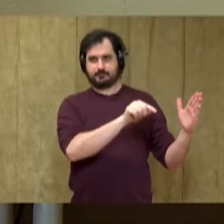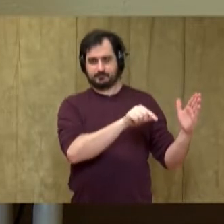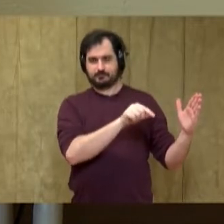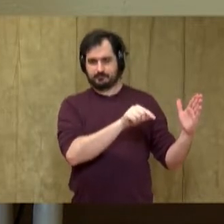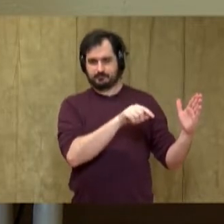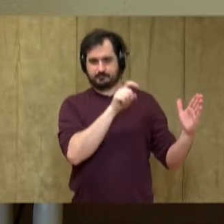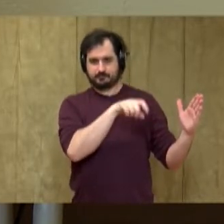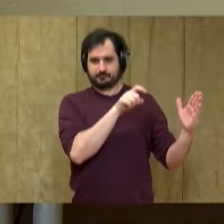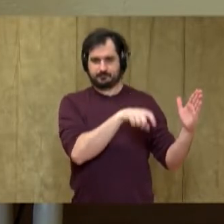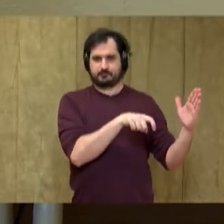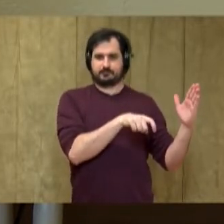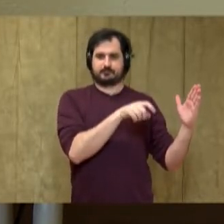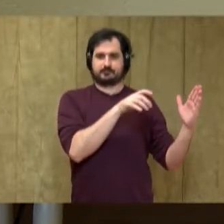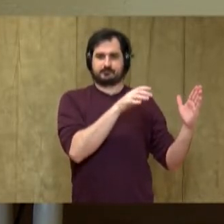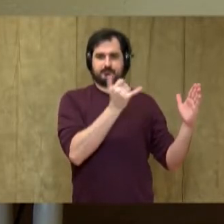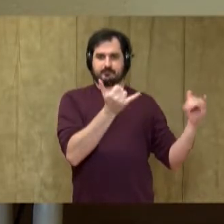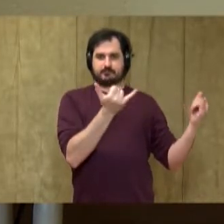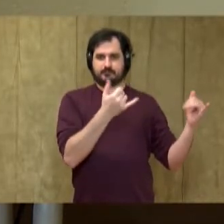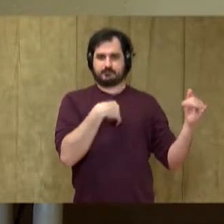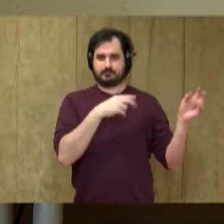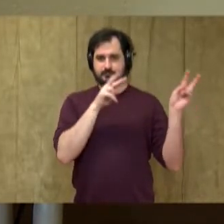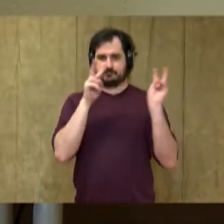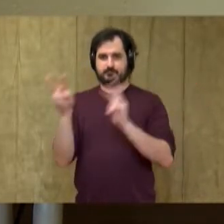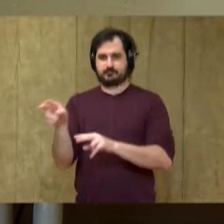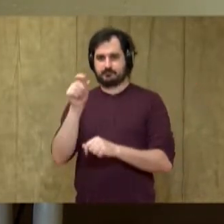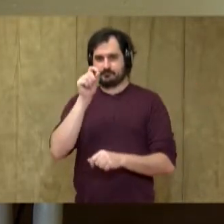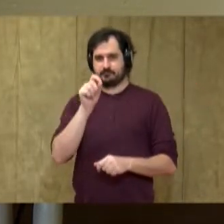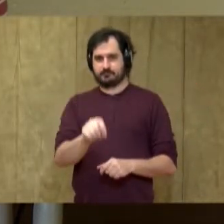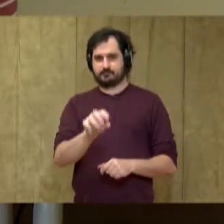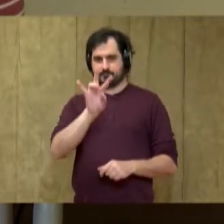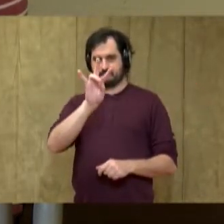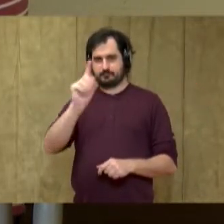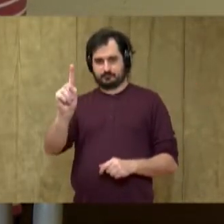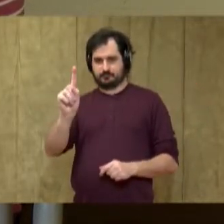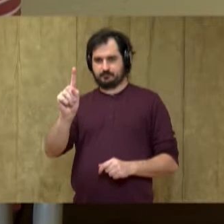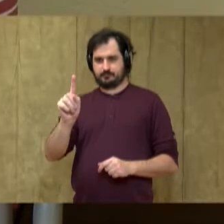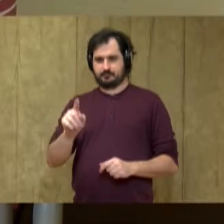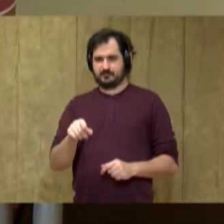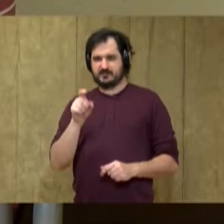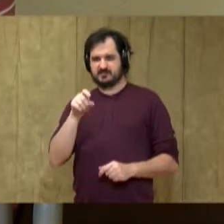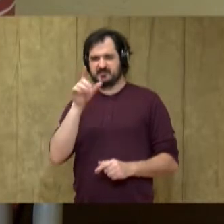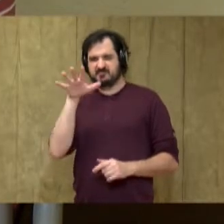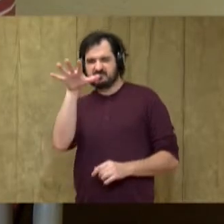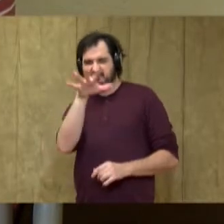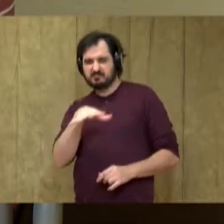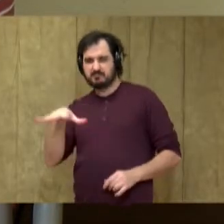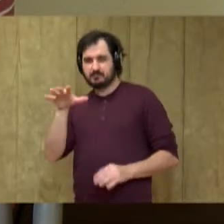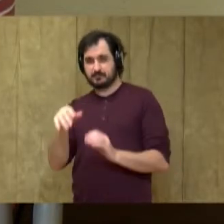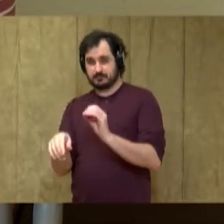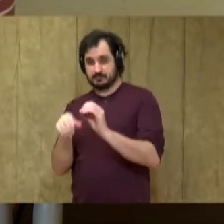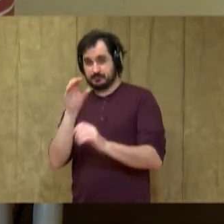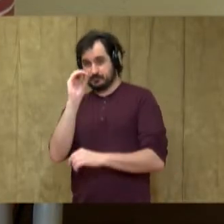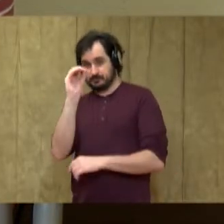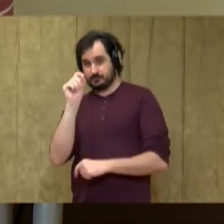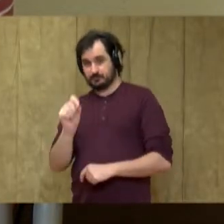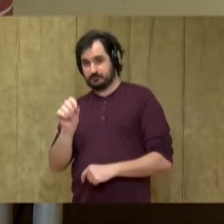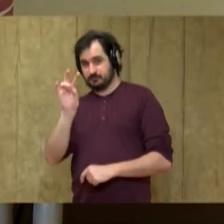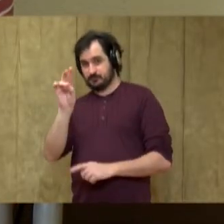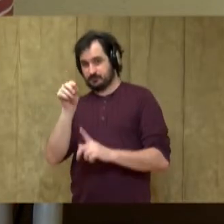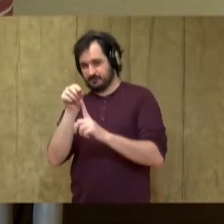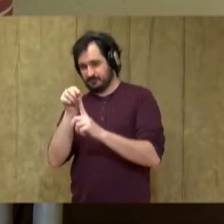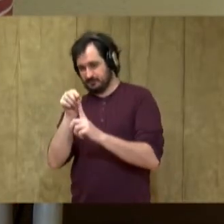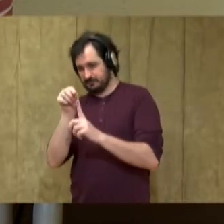right here. Well, let's look at 71 hundredths. It's going to be past 7 tenths. It's going to